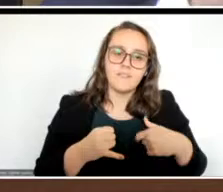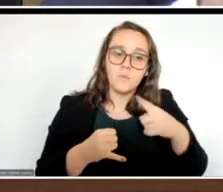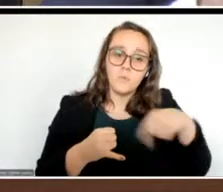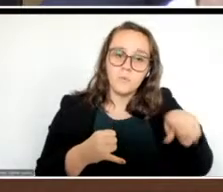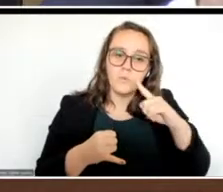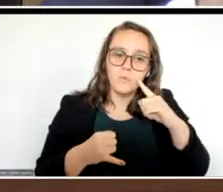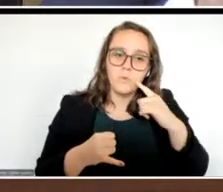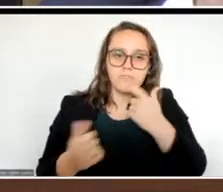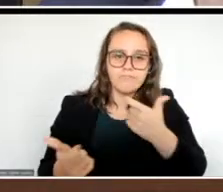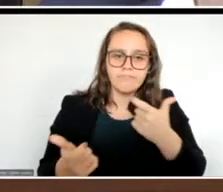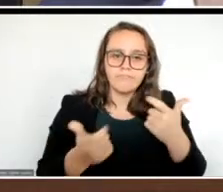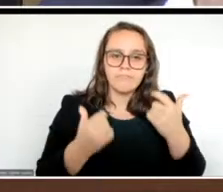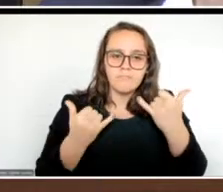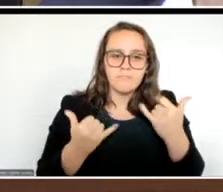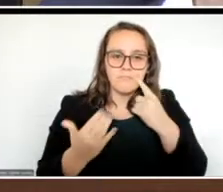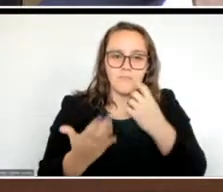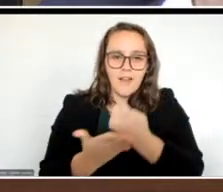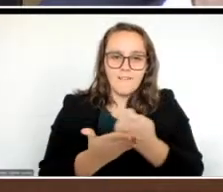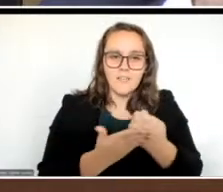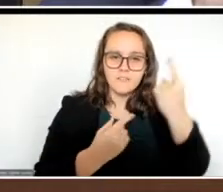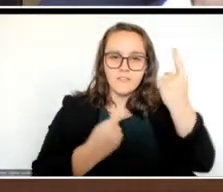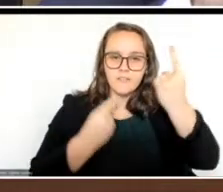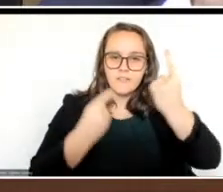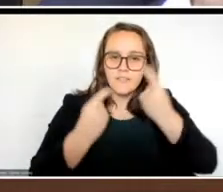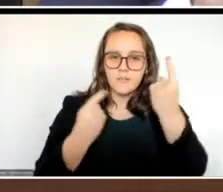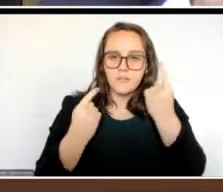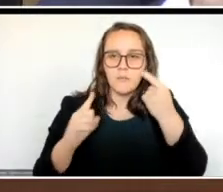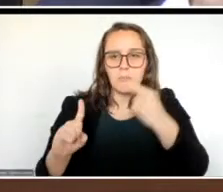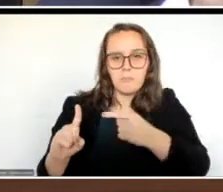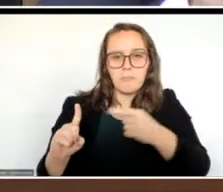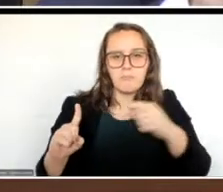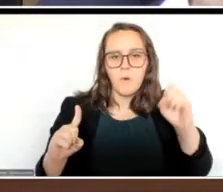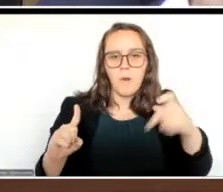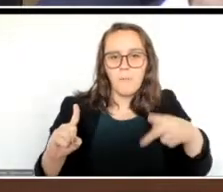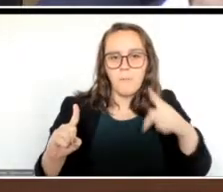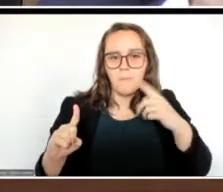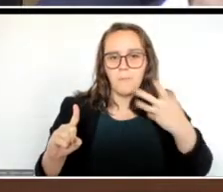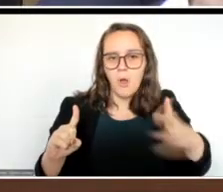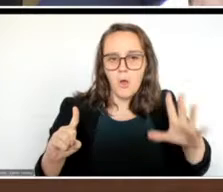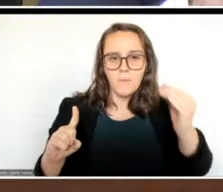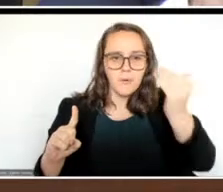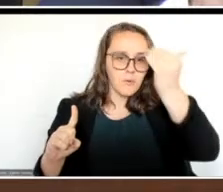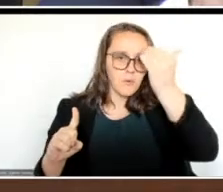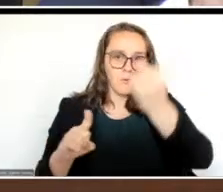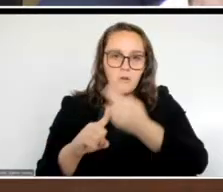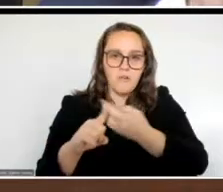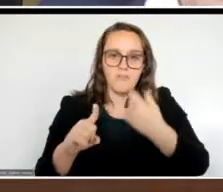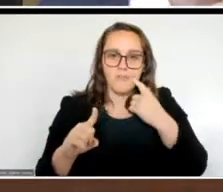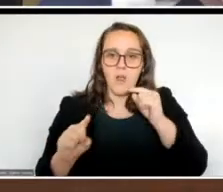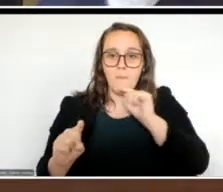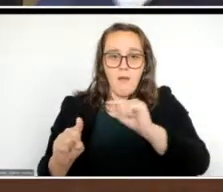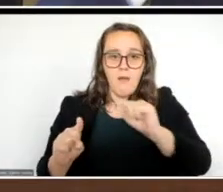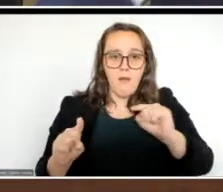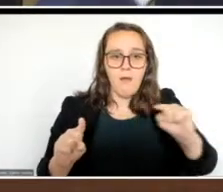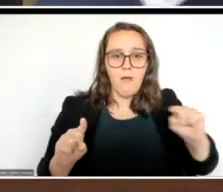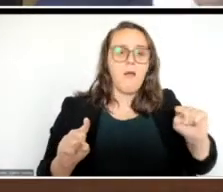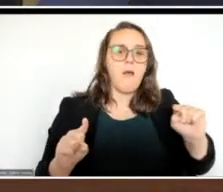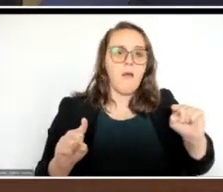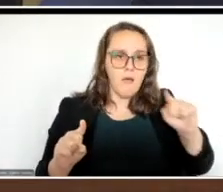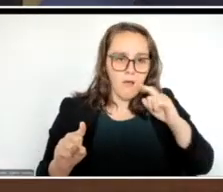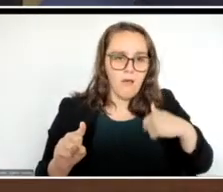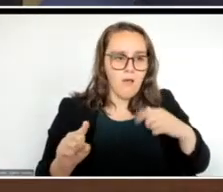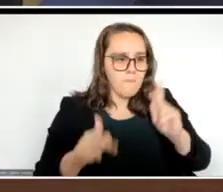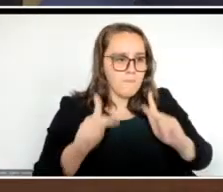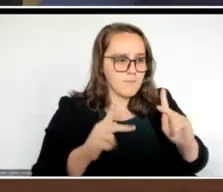this. President Trump knew from unassailable sources that his election fraud claims were